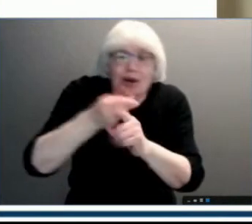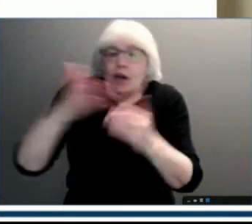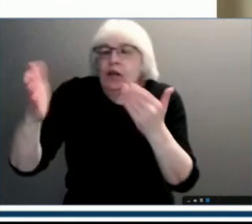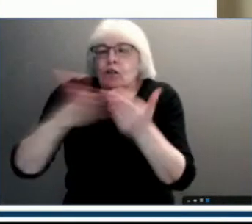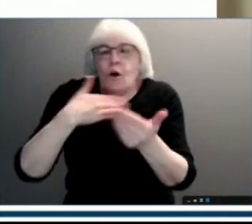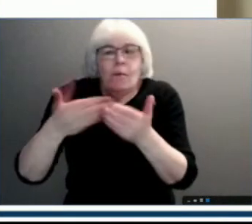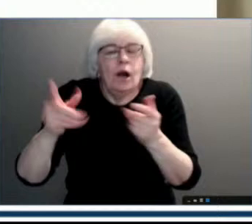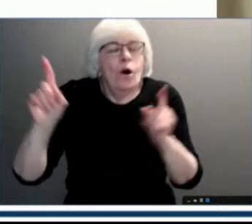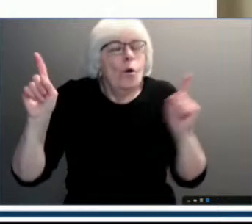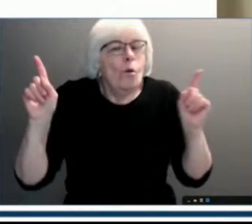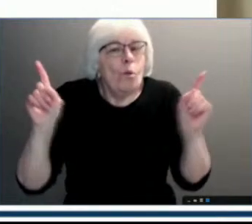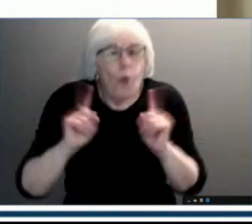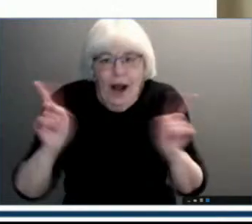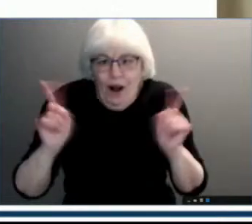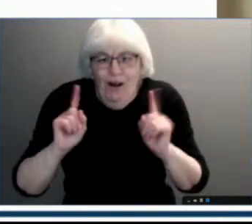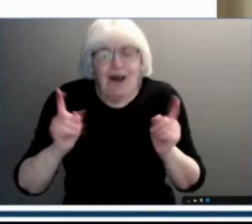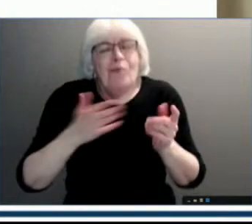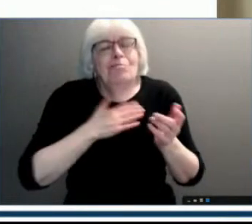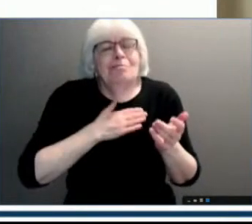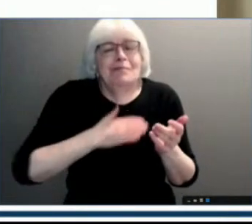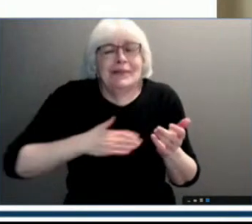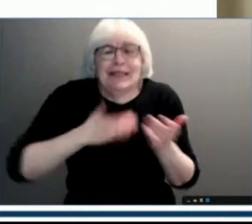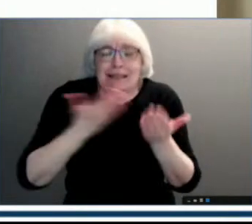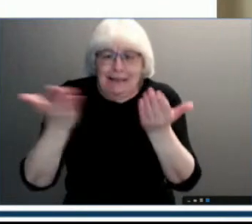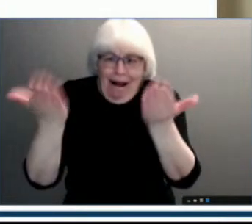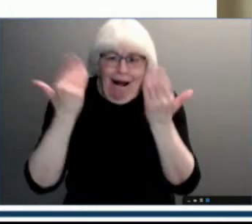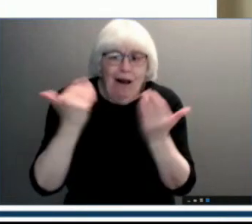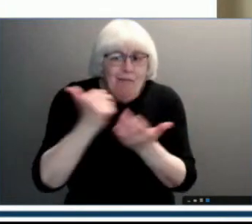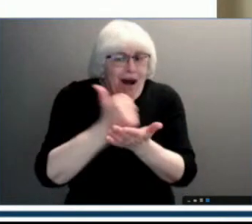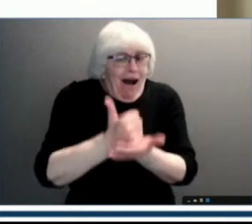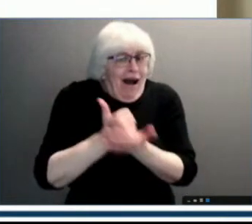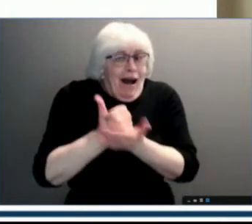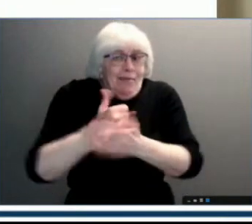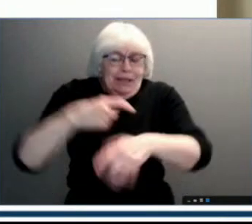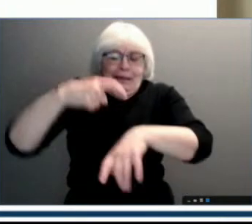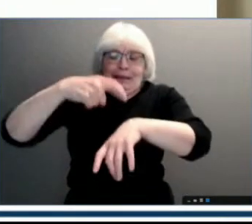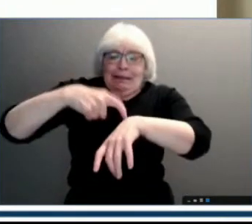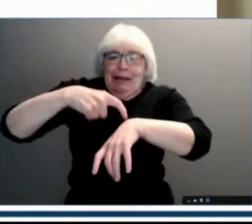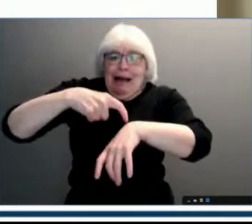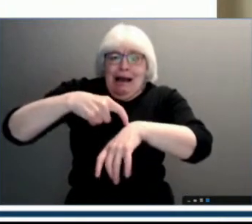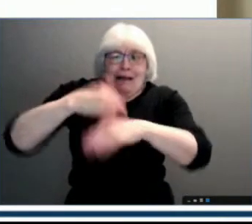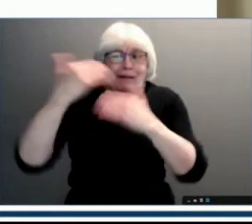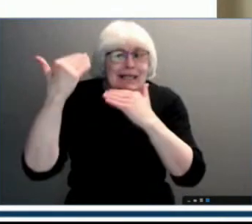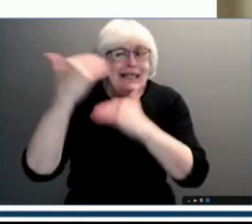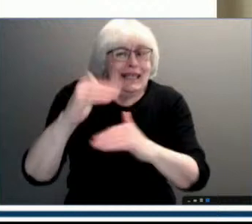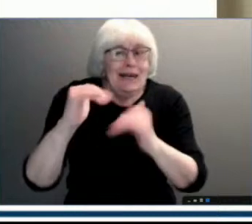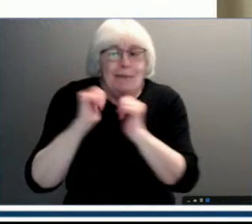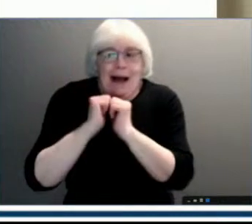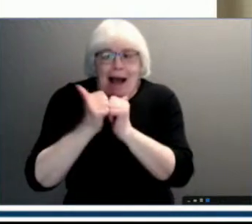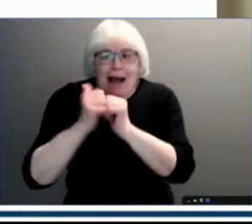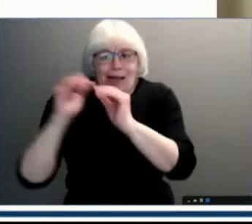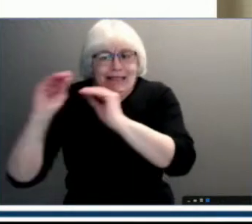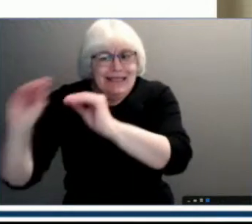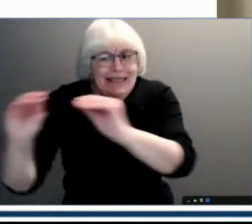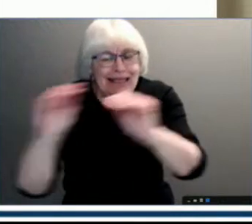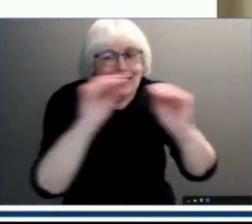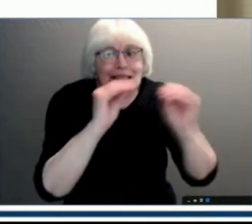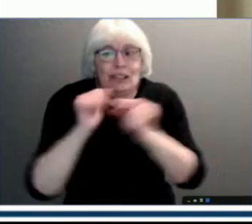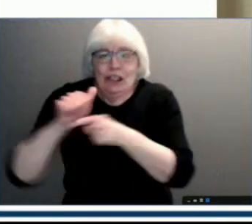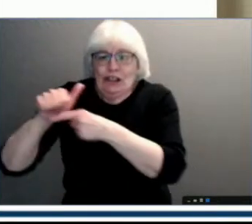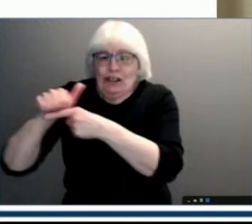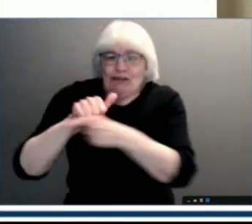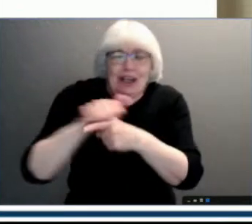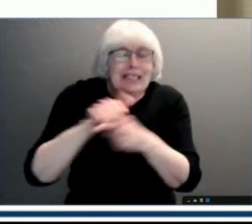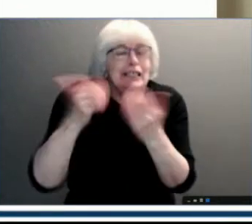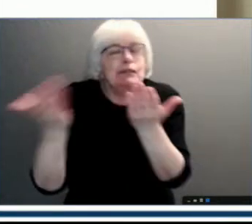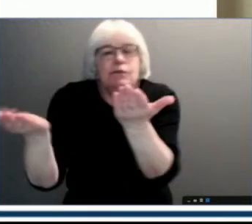come forward and help us. There's a minimum time commitment and some training involved, but it's very streamlined. You can go to, there's a